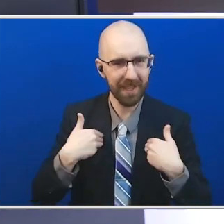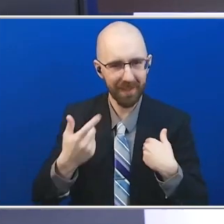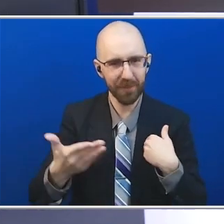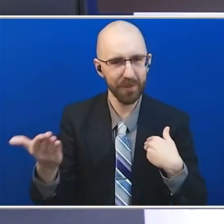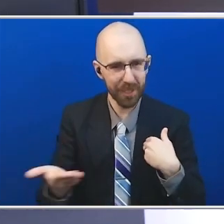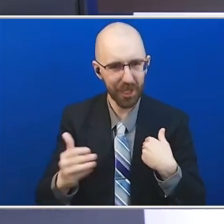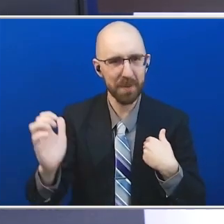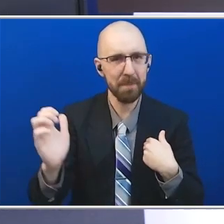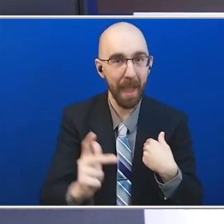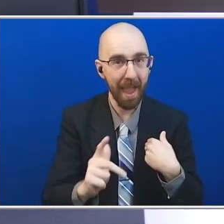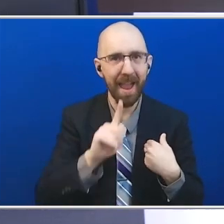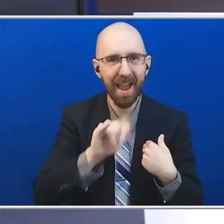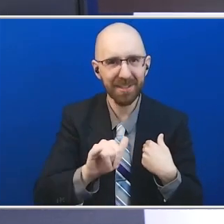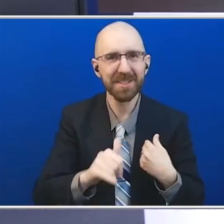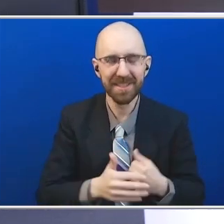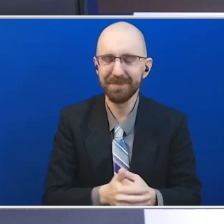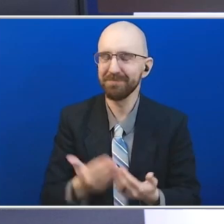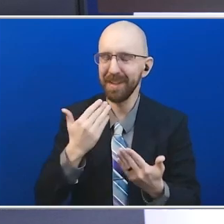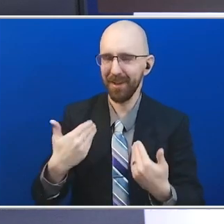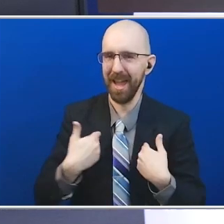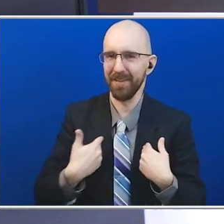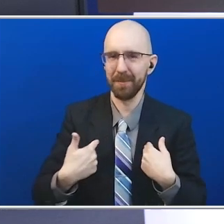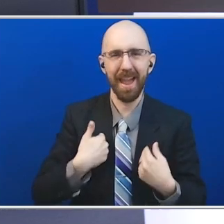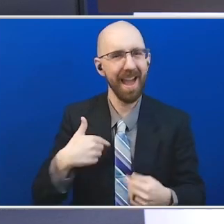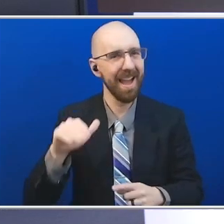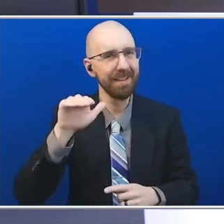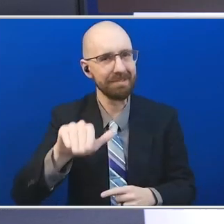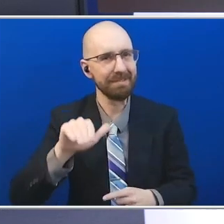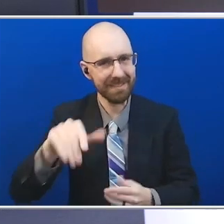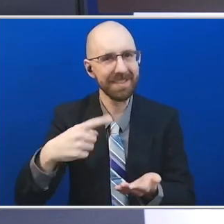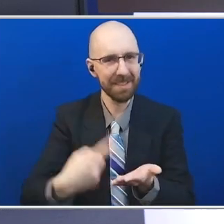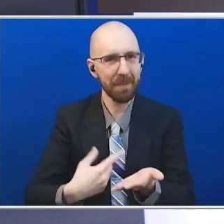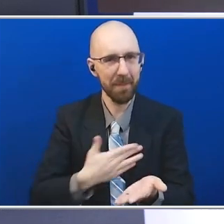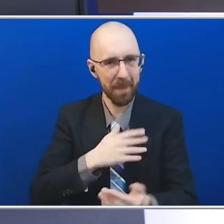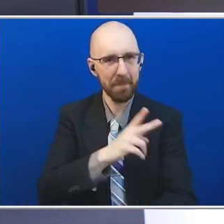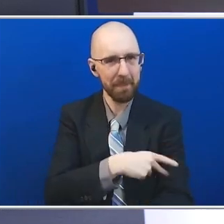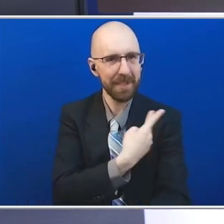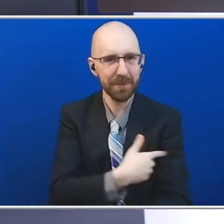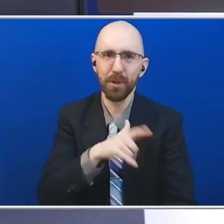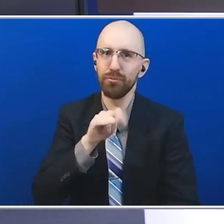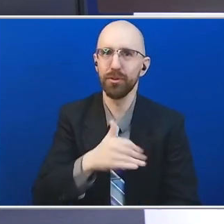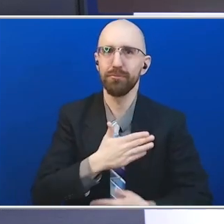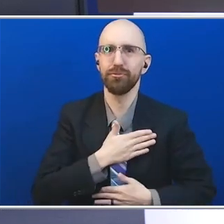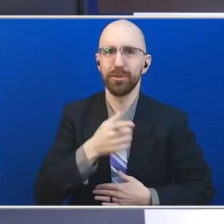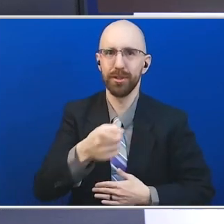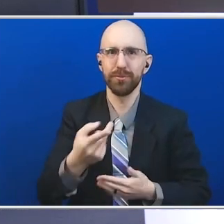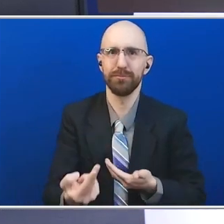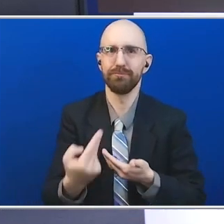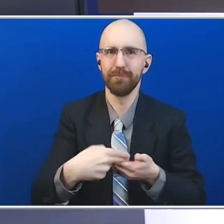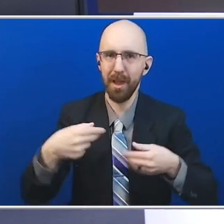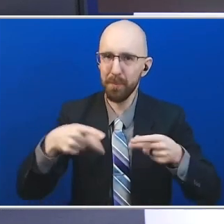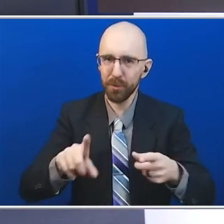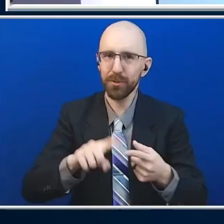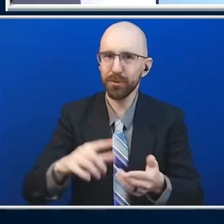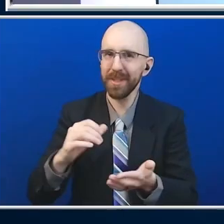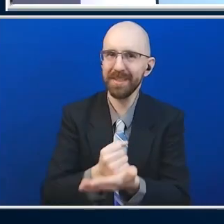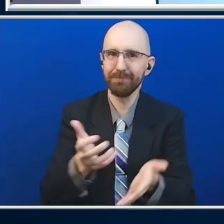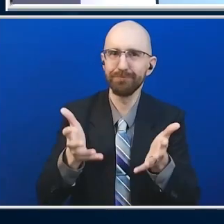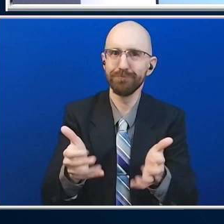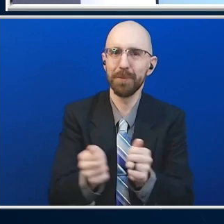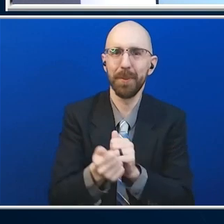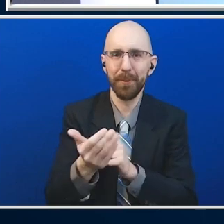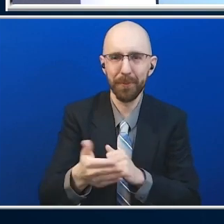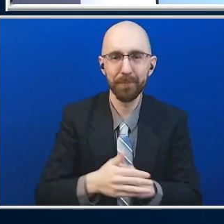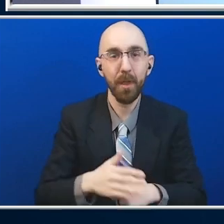for having me. I do bug him occasionally with some of my patients, so I really appreciate this opportunity to get to talk to you. Joining us via